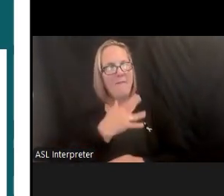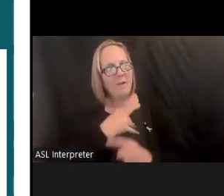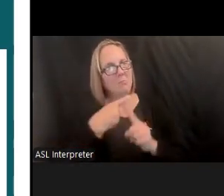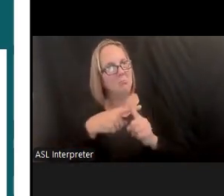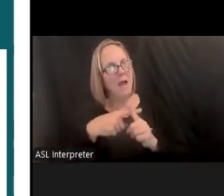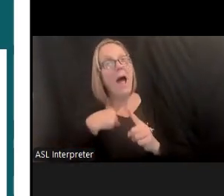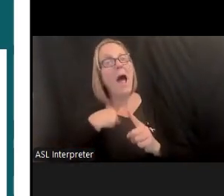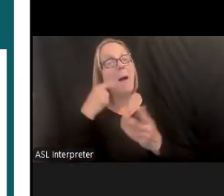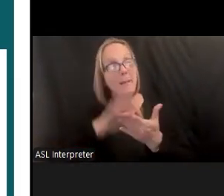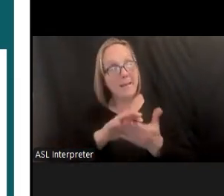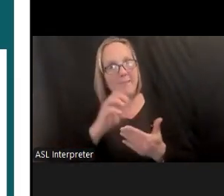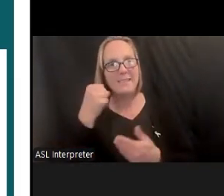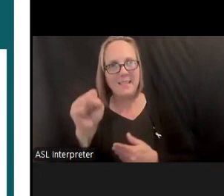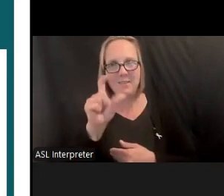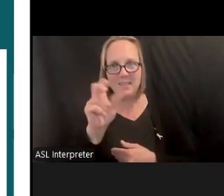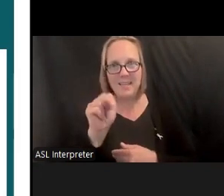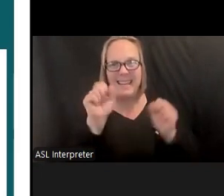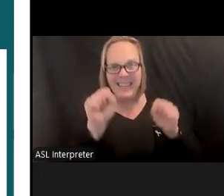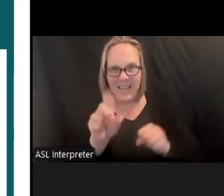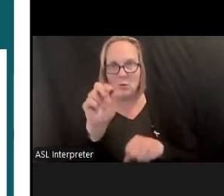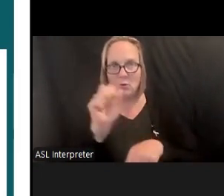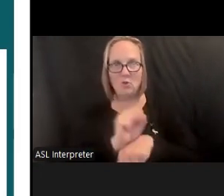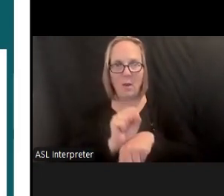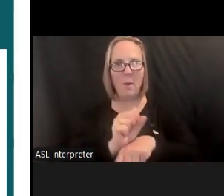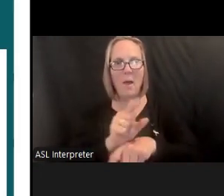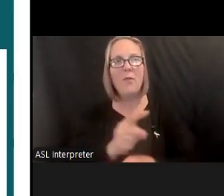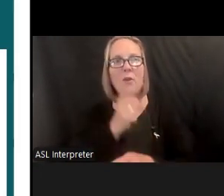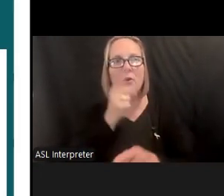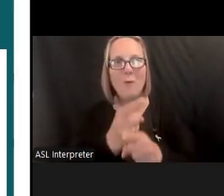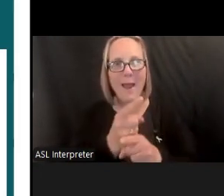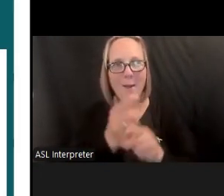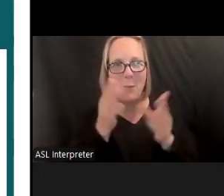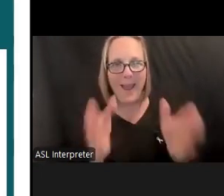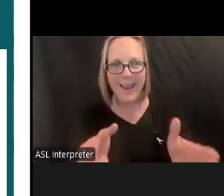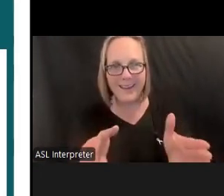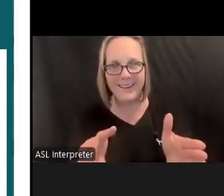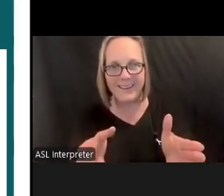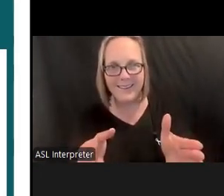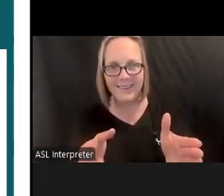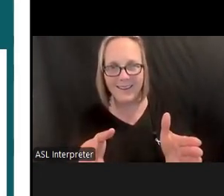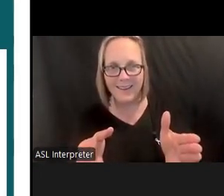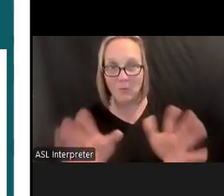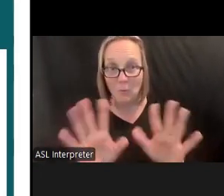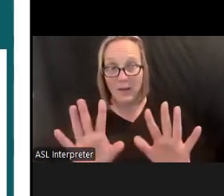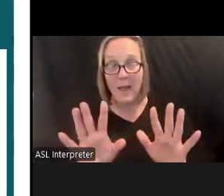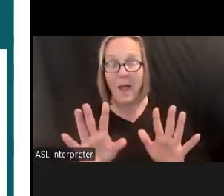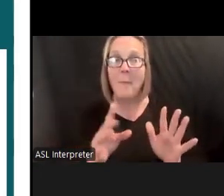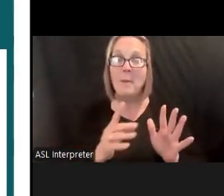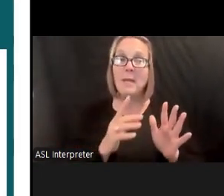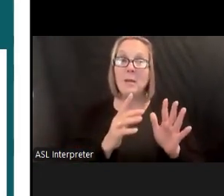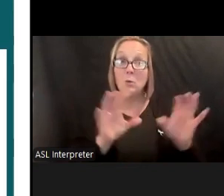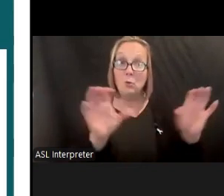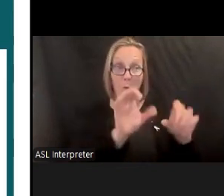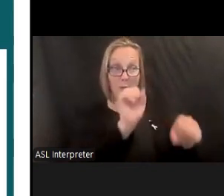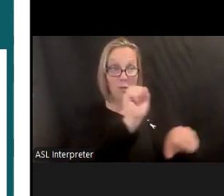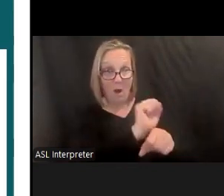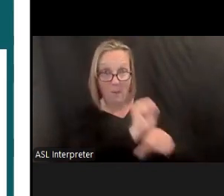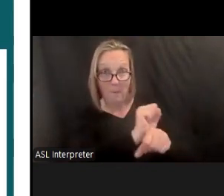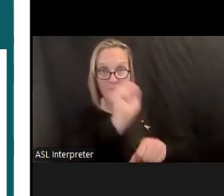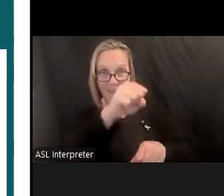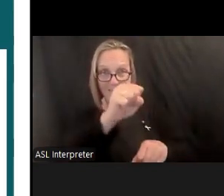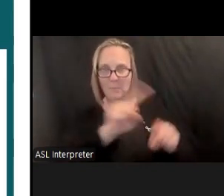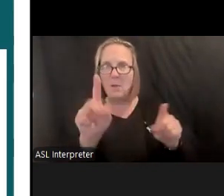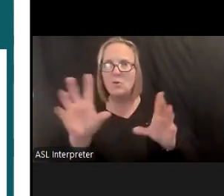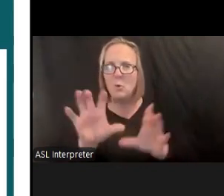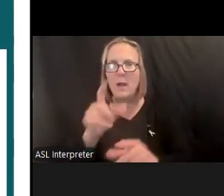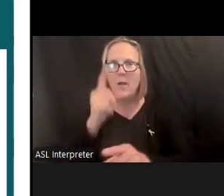get the job done the right way. And those things are equally important to me. Not just getting the job done, but doing it